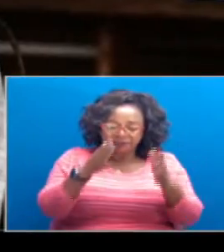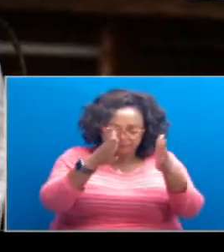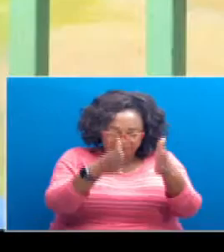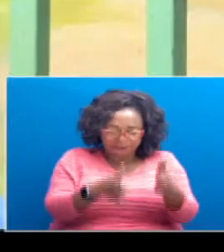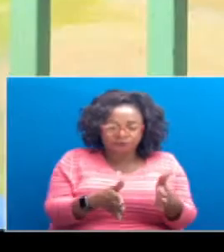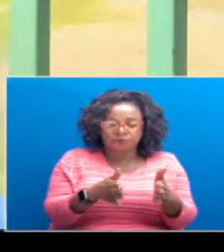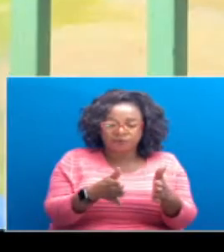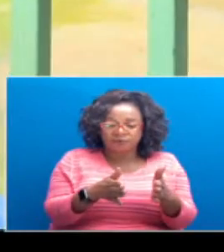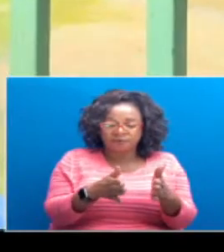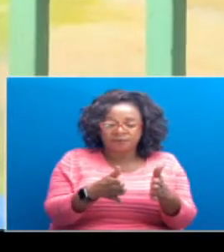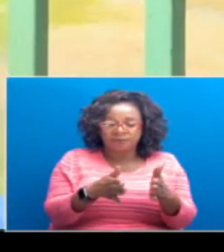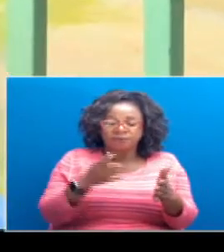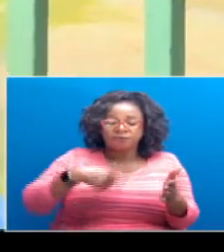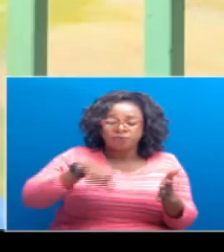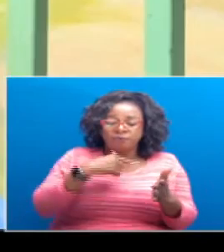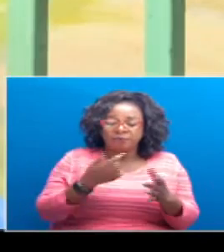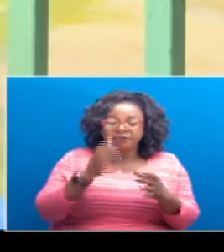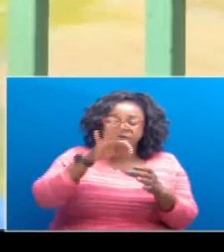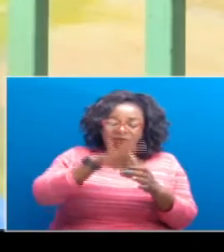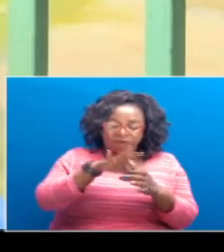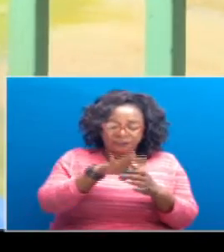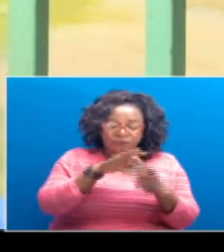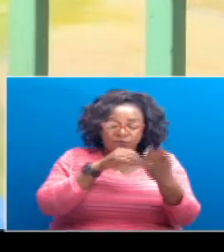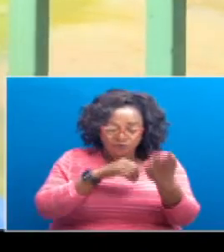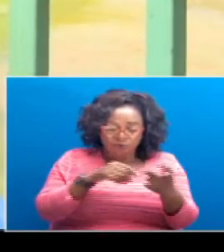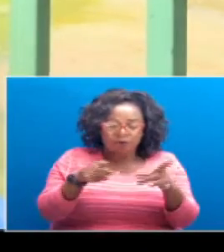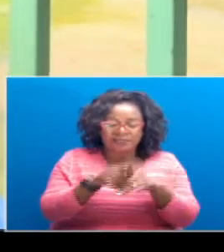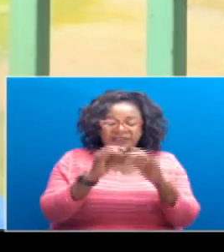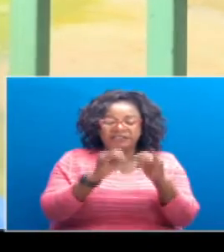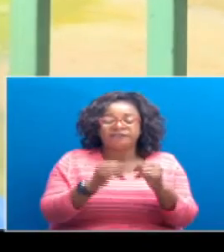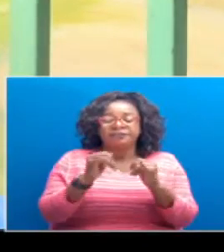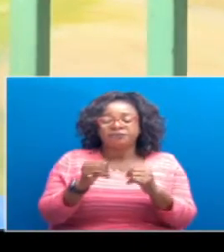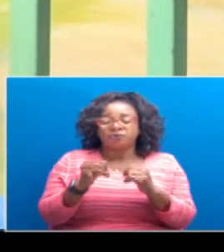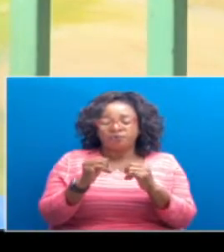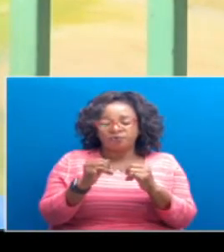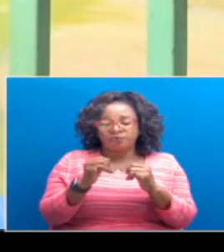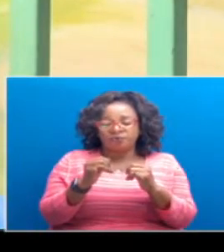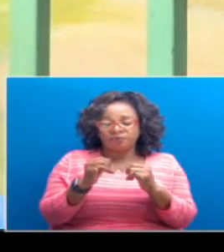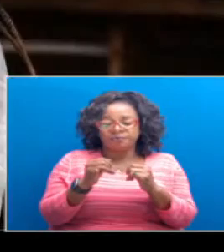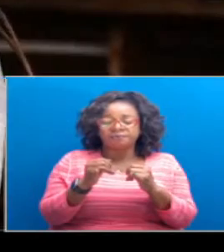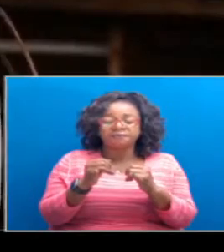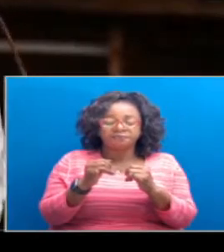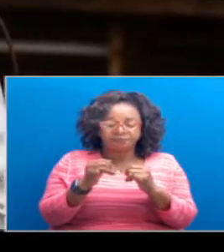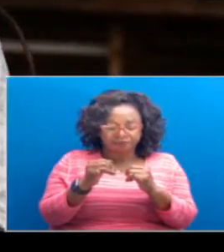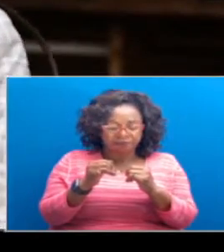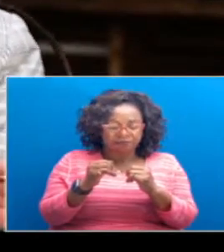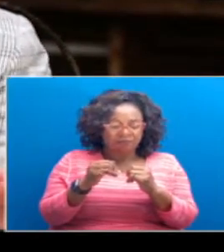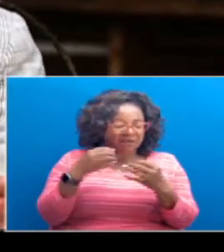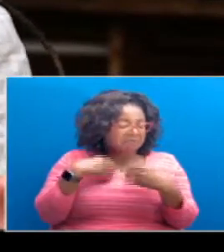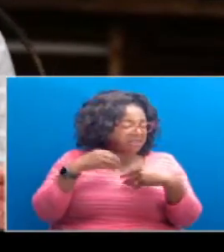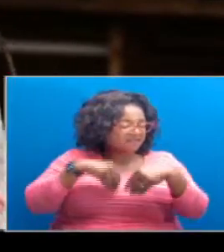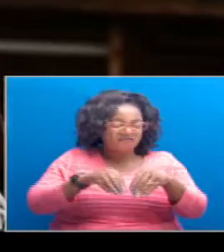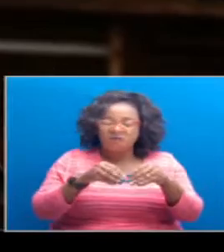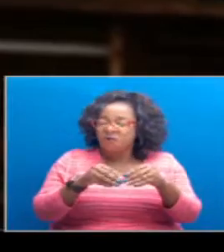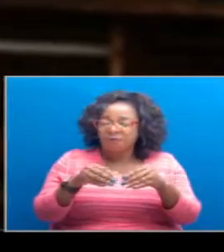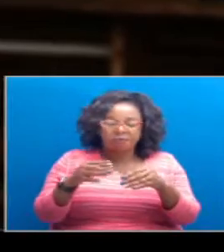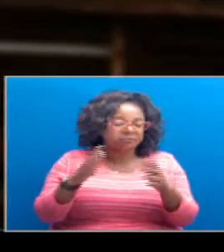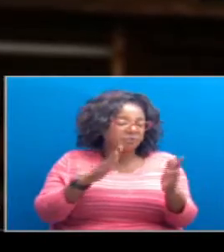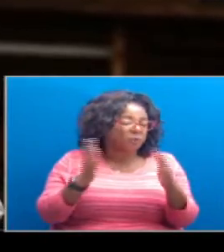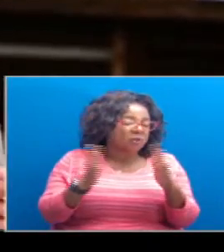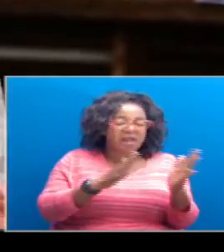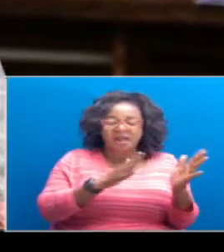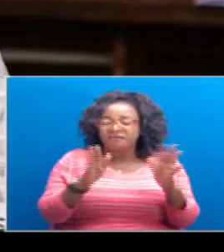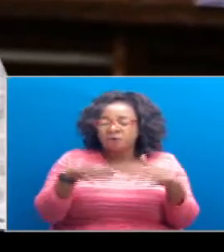person, I'm voting you as an individual. Okay. Yes. So you're not following a wave, or you're not